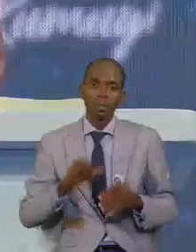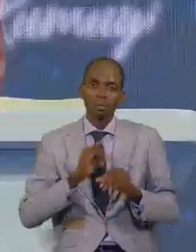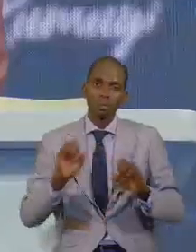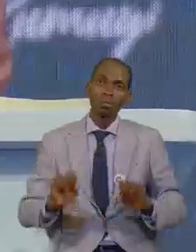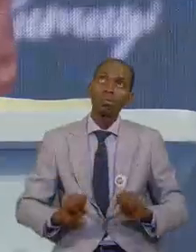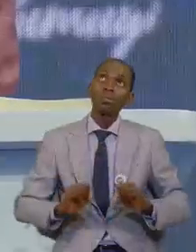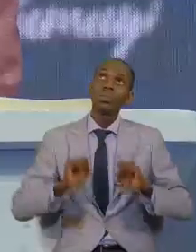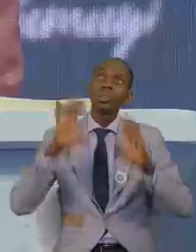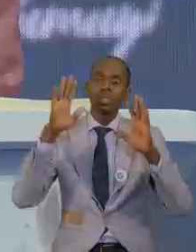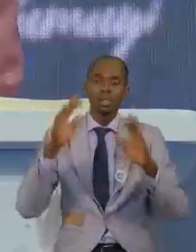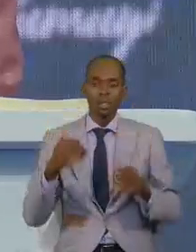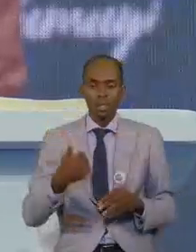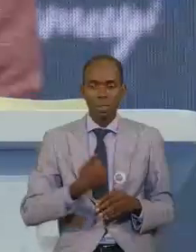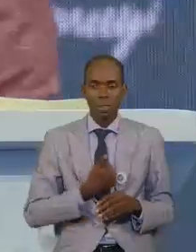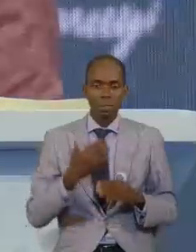unto You.